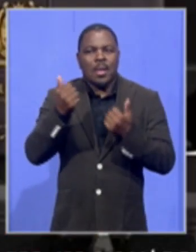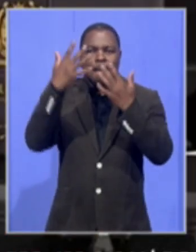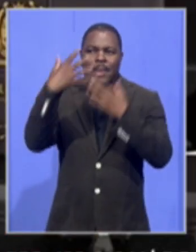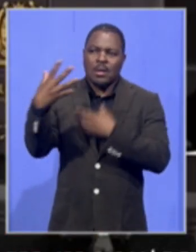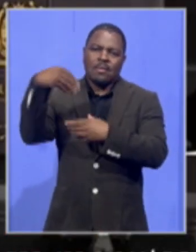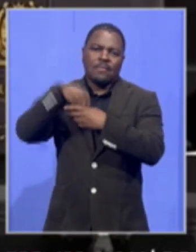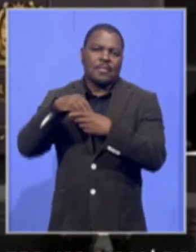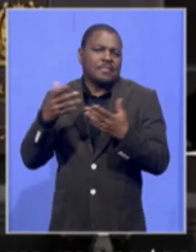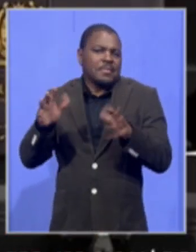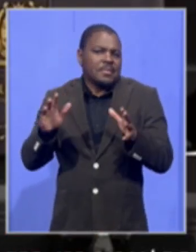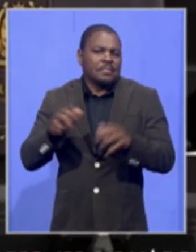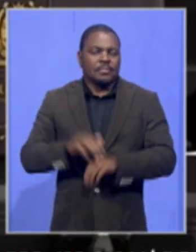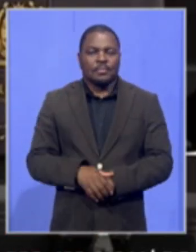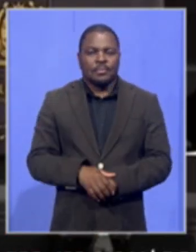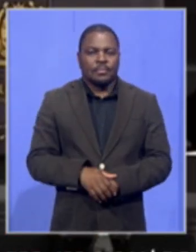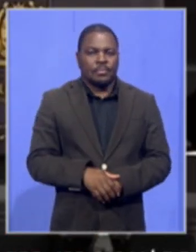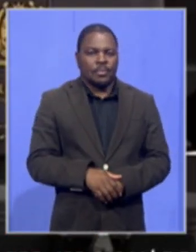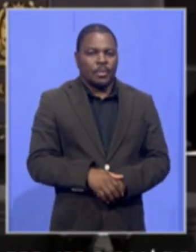budget.